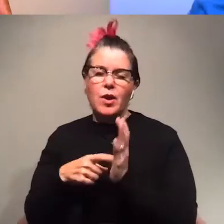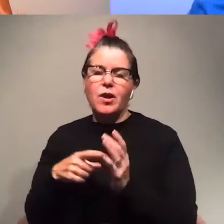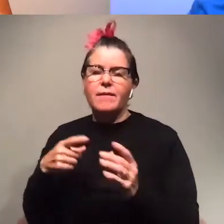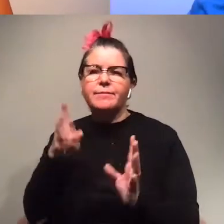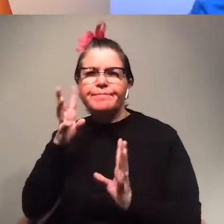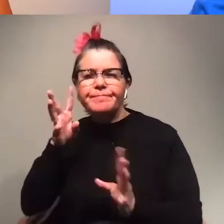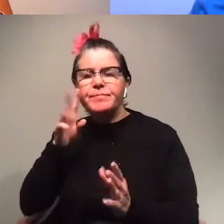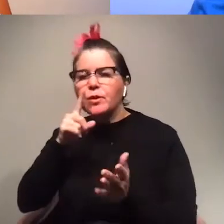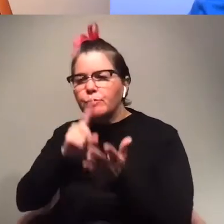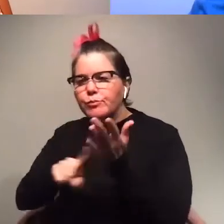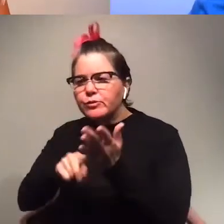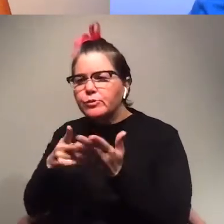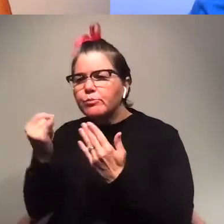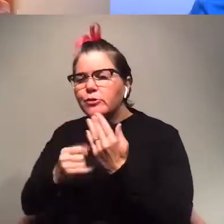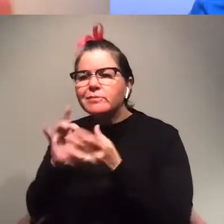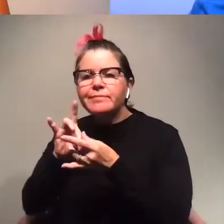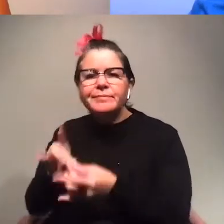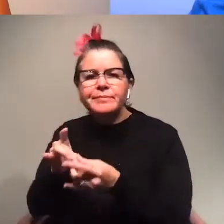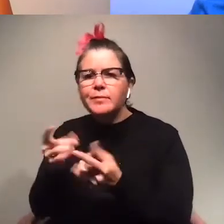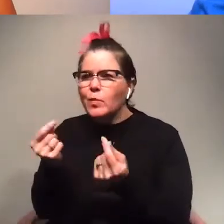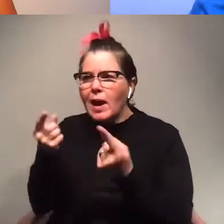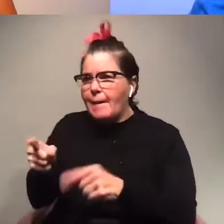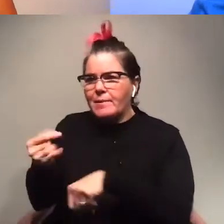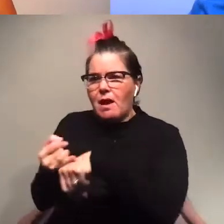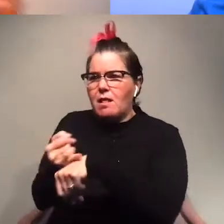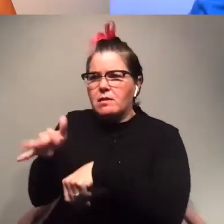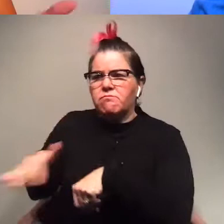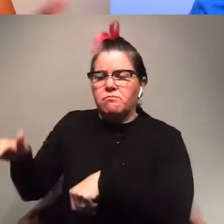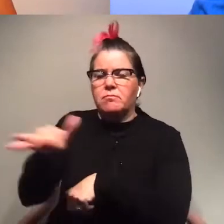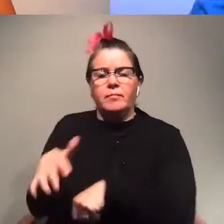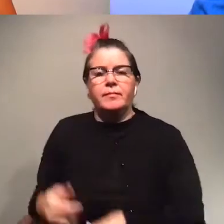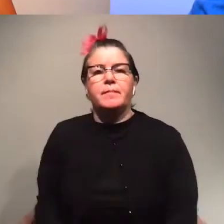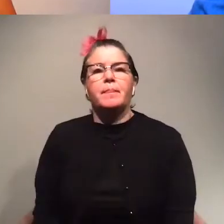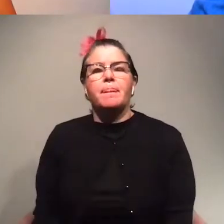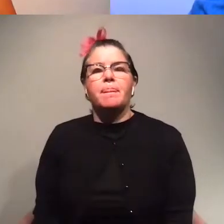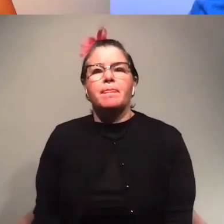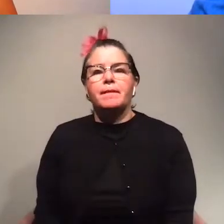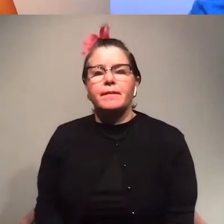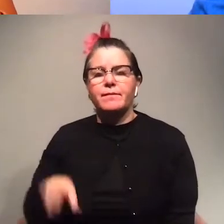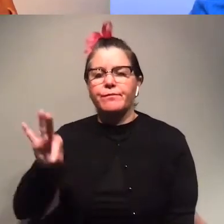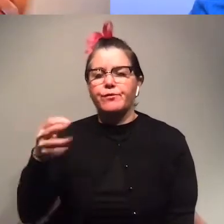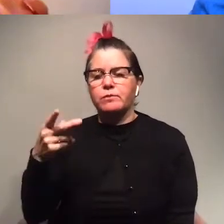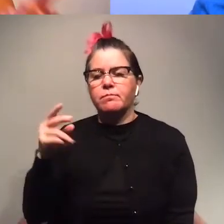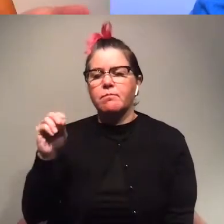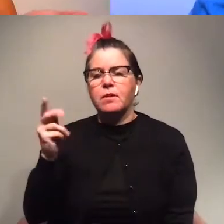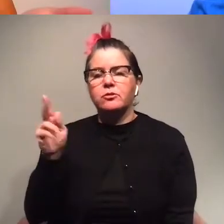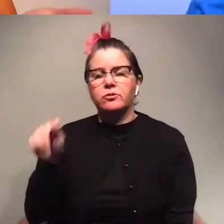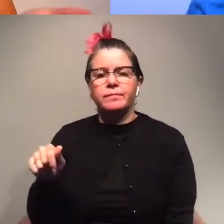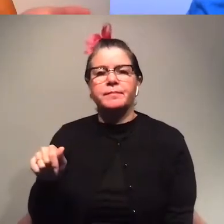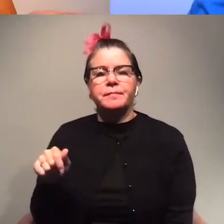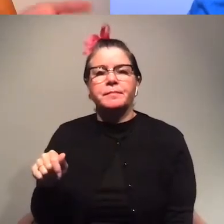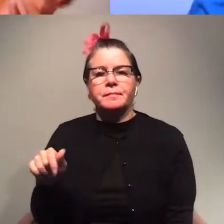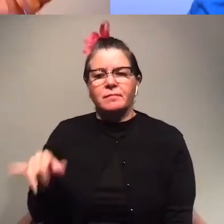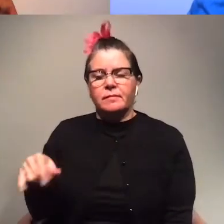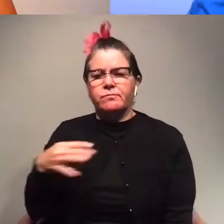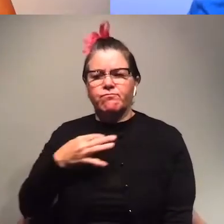research project surrounding like what was happening on the island in Moorea, French Polynesia. And one of the questions I wanted to